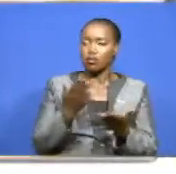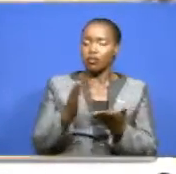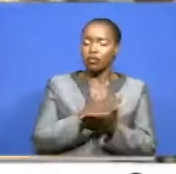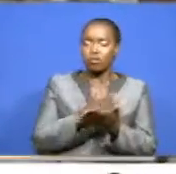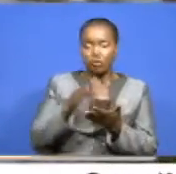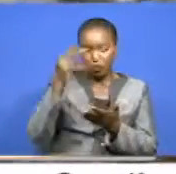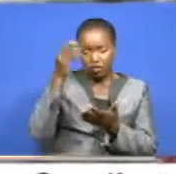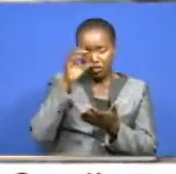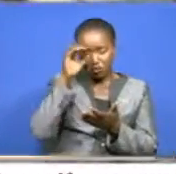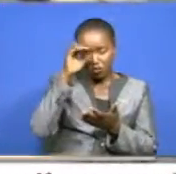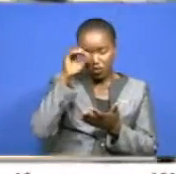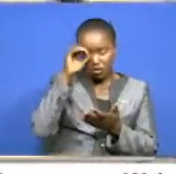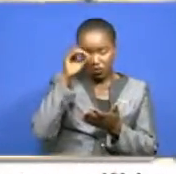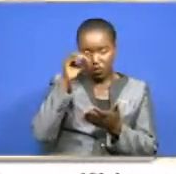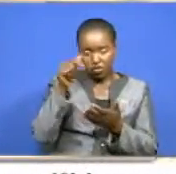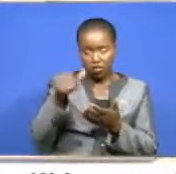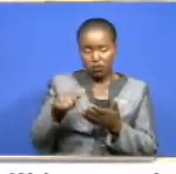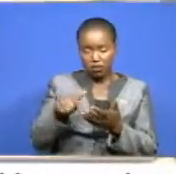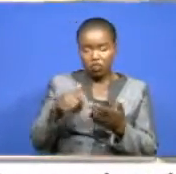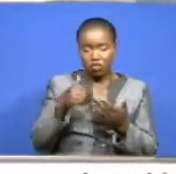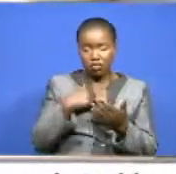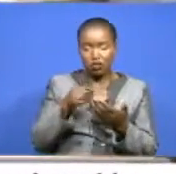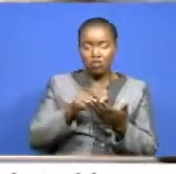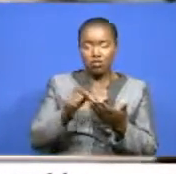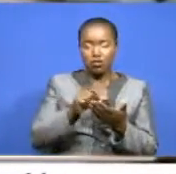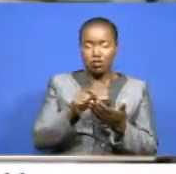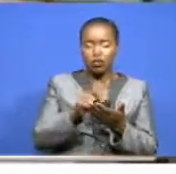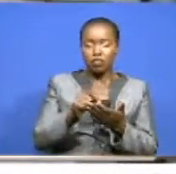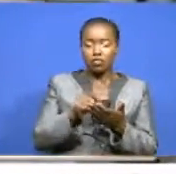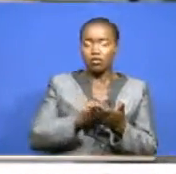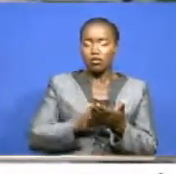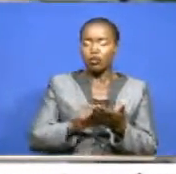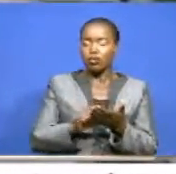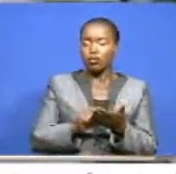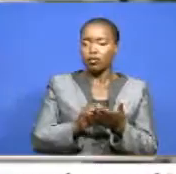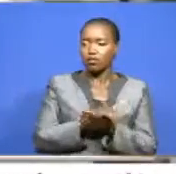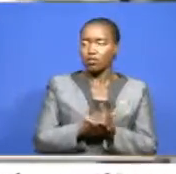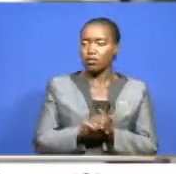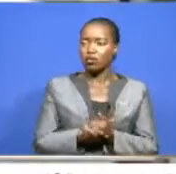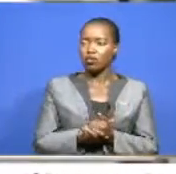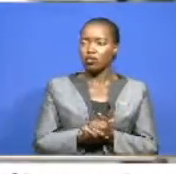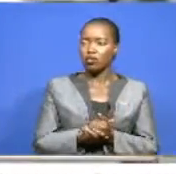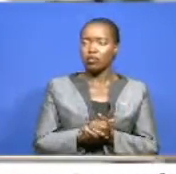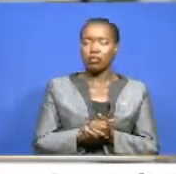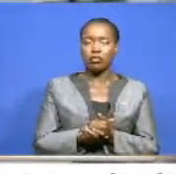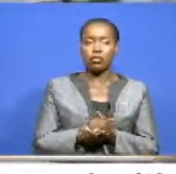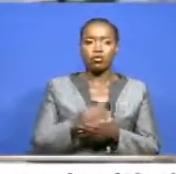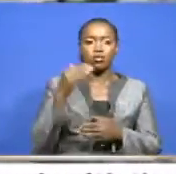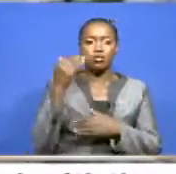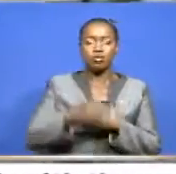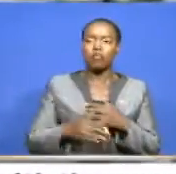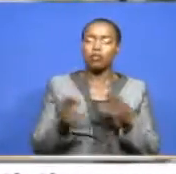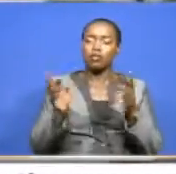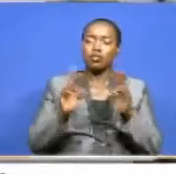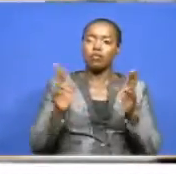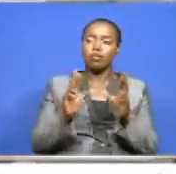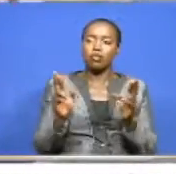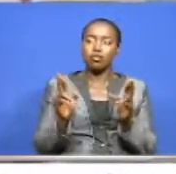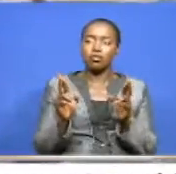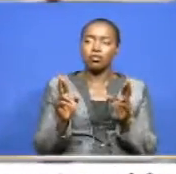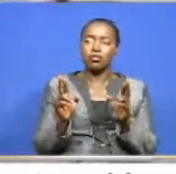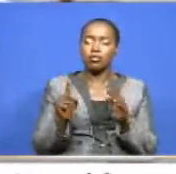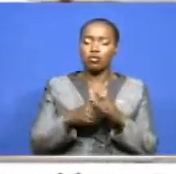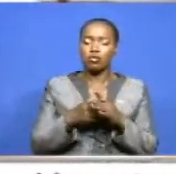exercise which is going to happen here today of collecting signatures. Is Busia ready? Busia, we are very much ready to